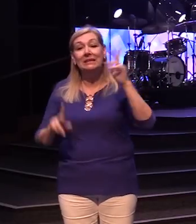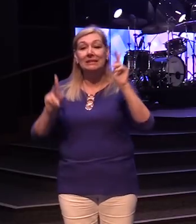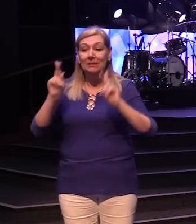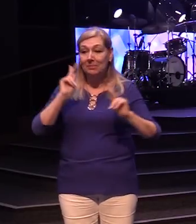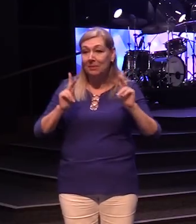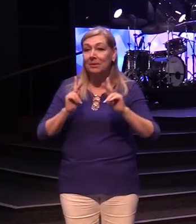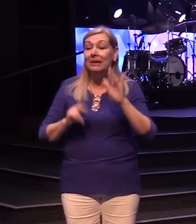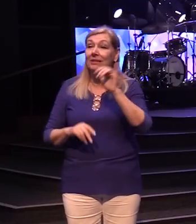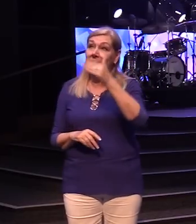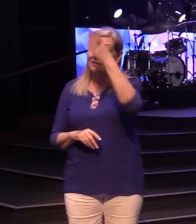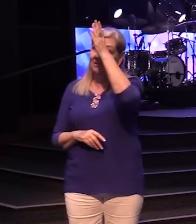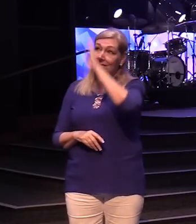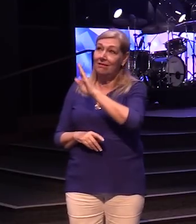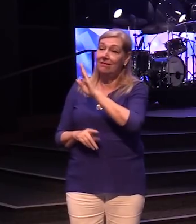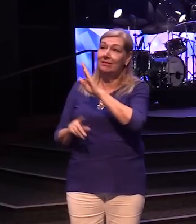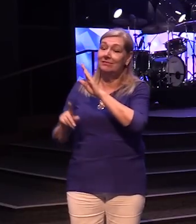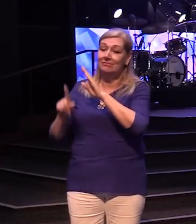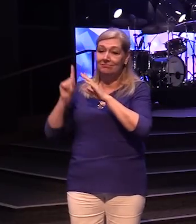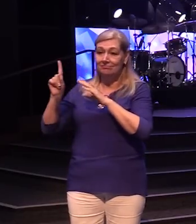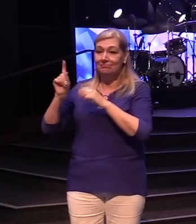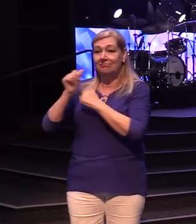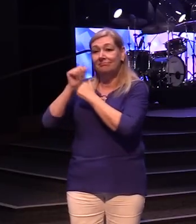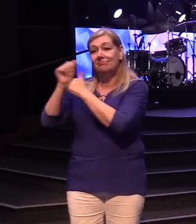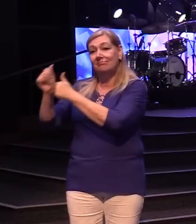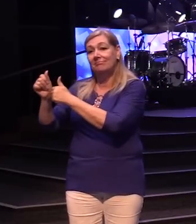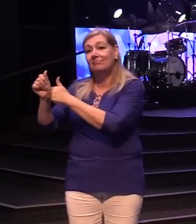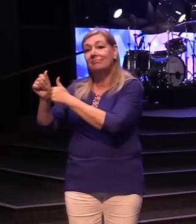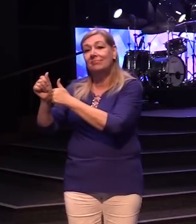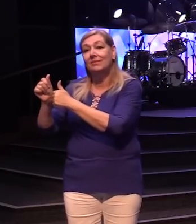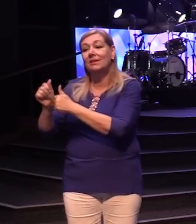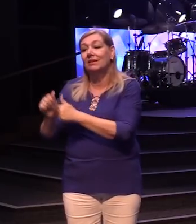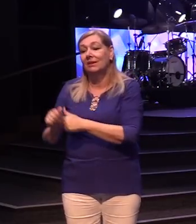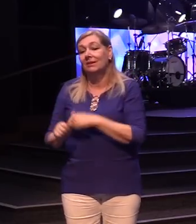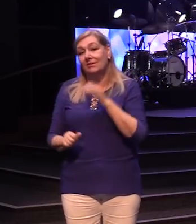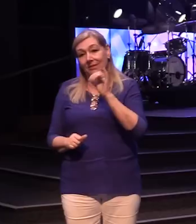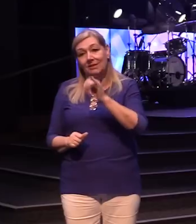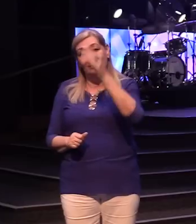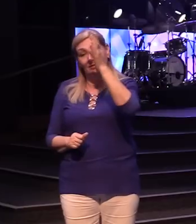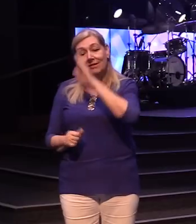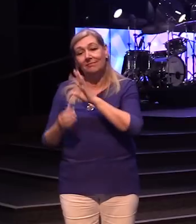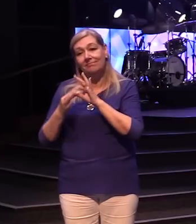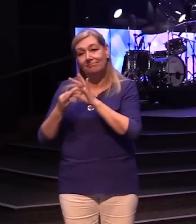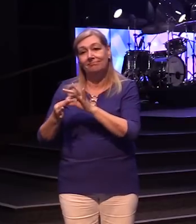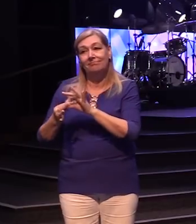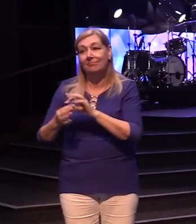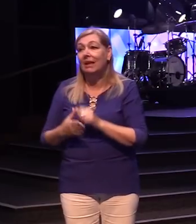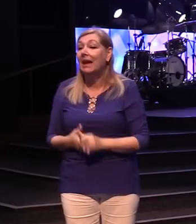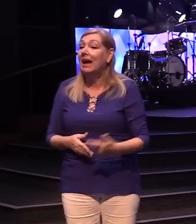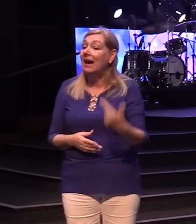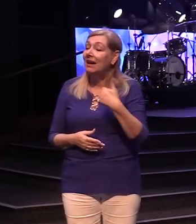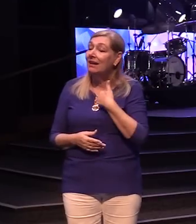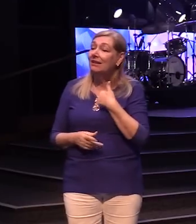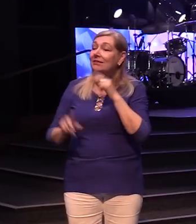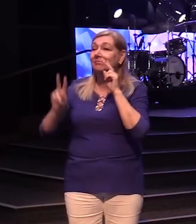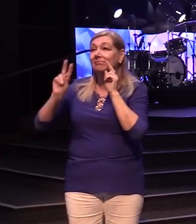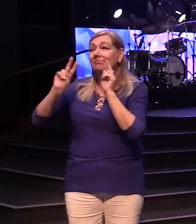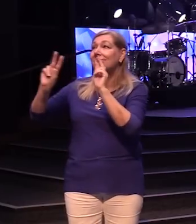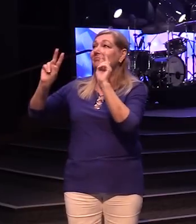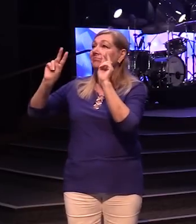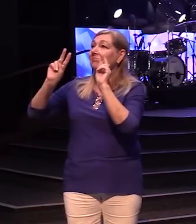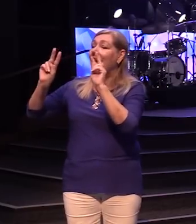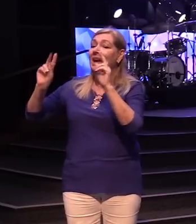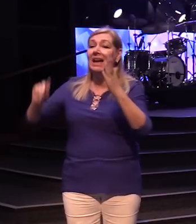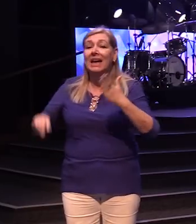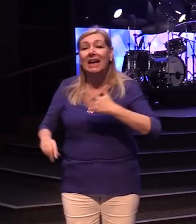Lord. Happy is the people whose God is the Lord. I long for a